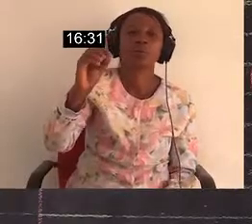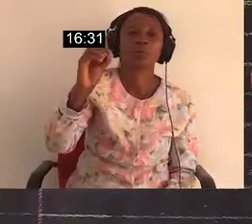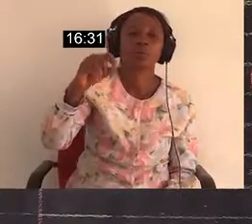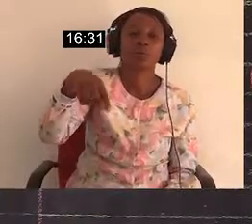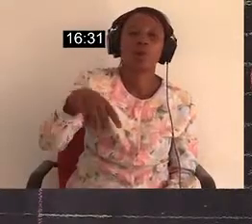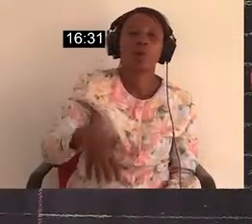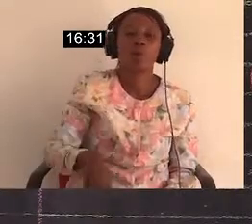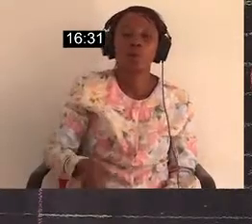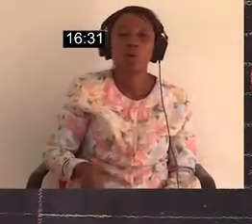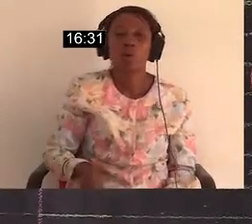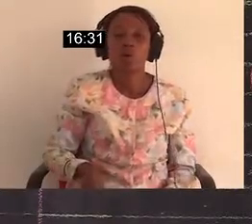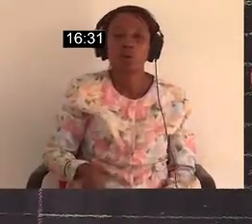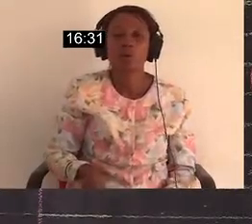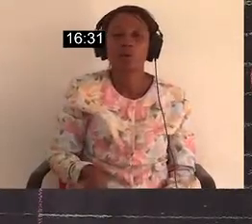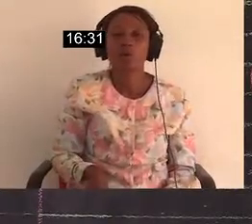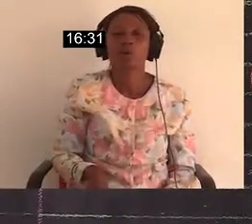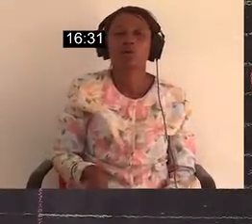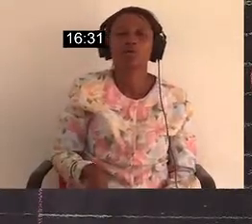cox.